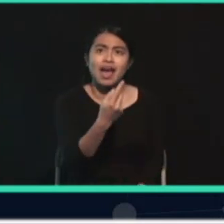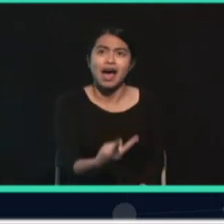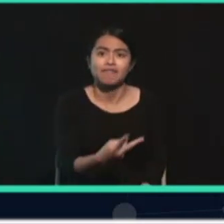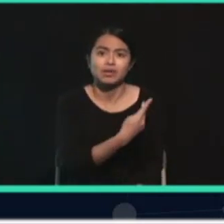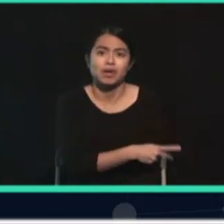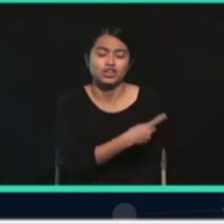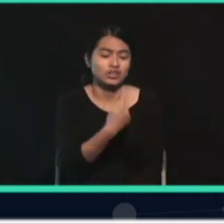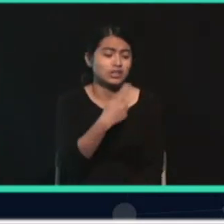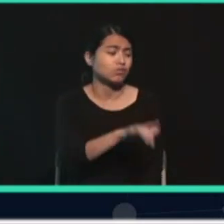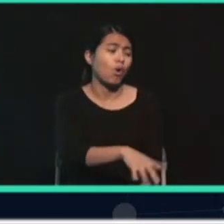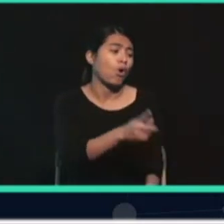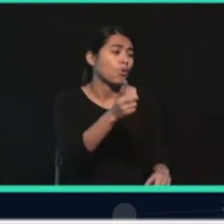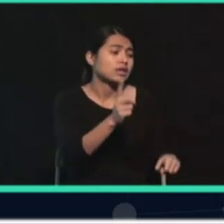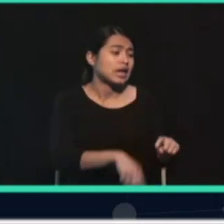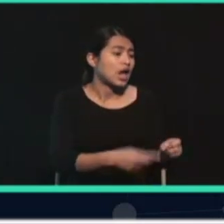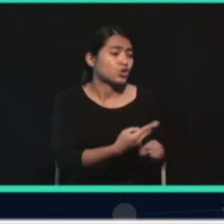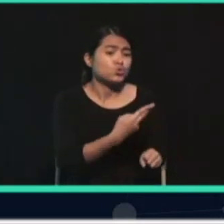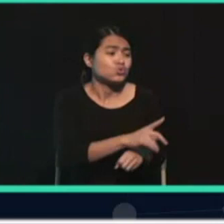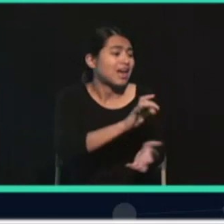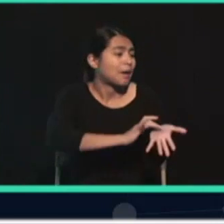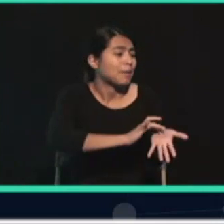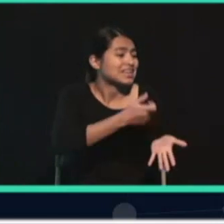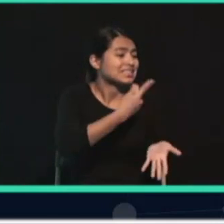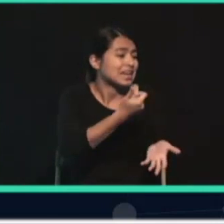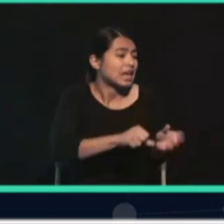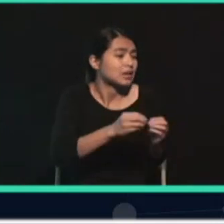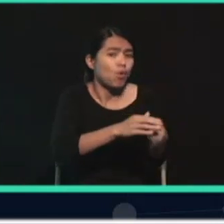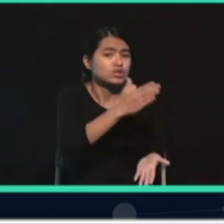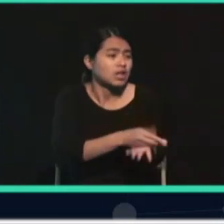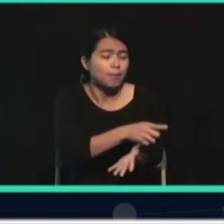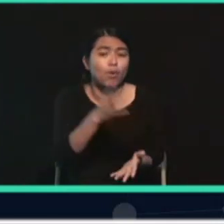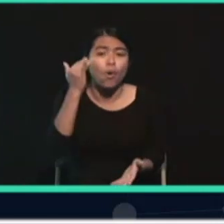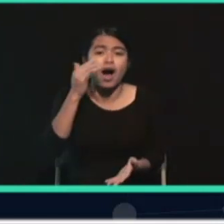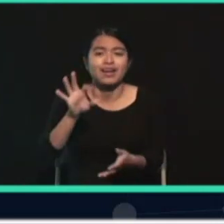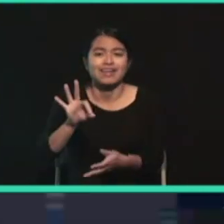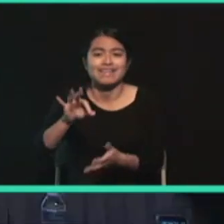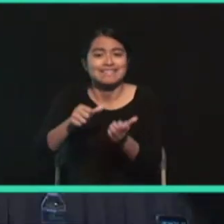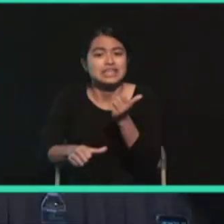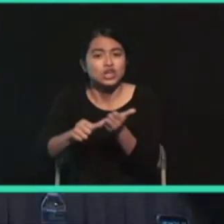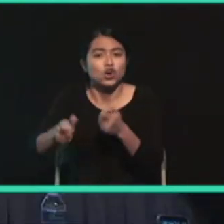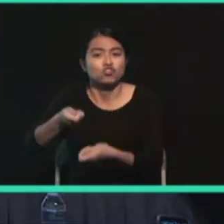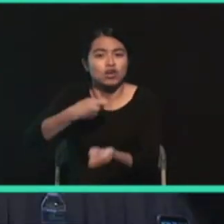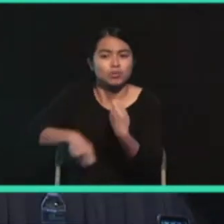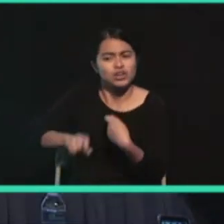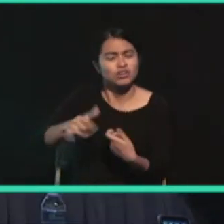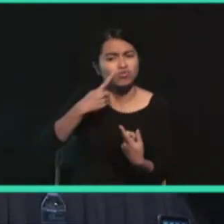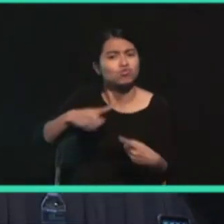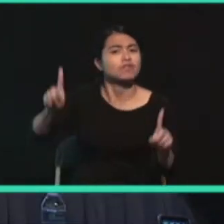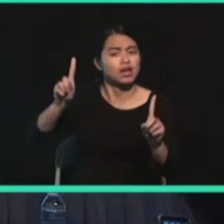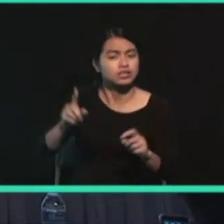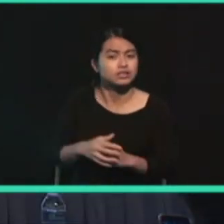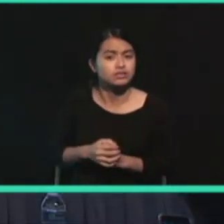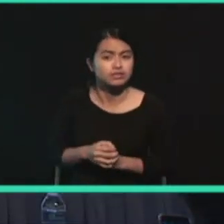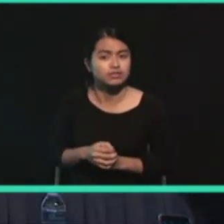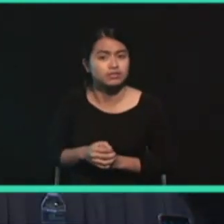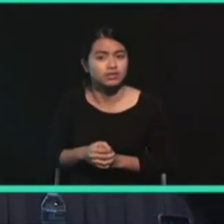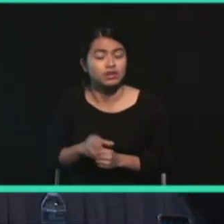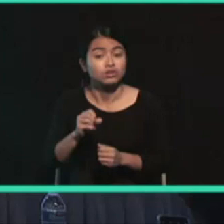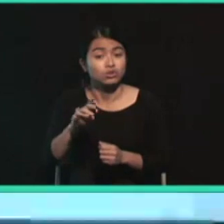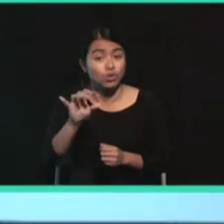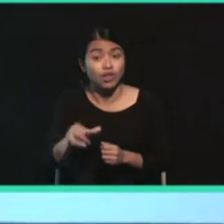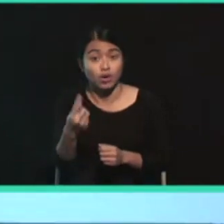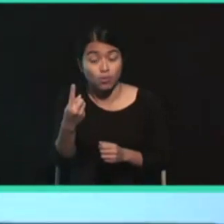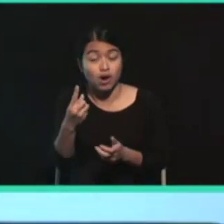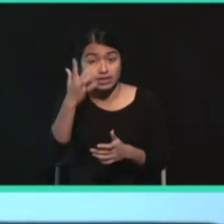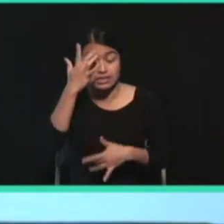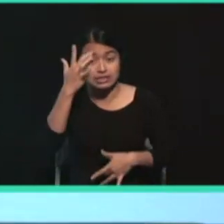those patients with vancomycin anymore. The fecal microbiota transplantation is so much better. So this one